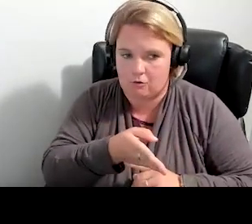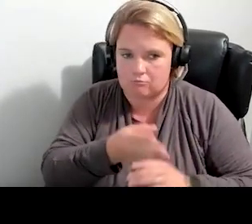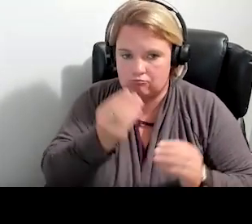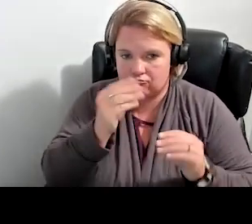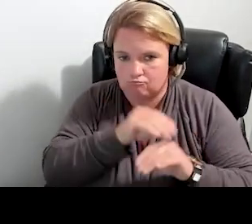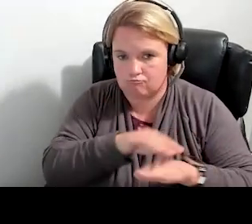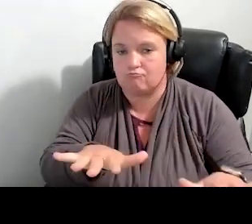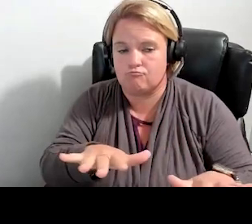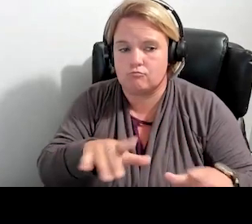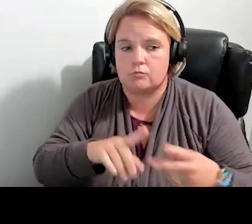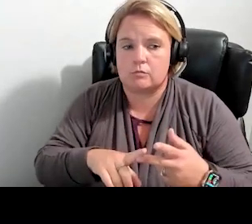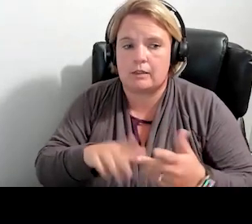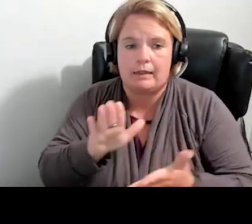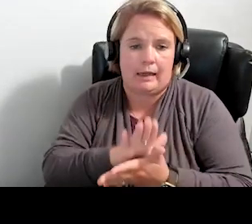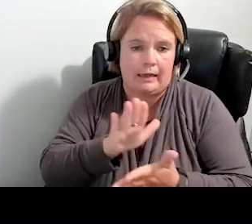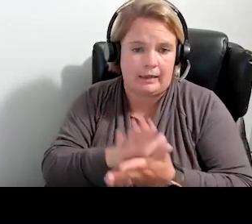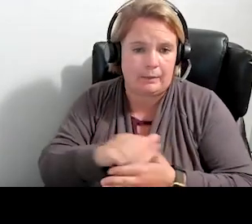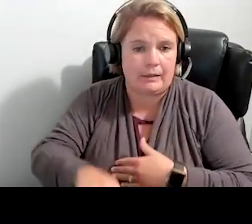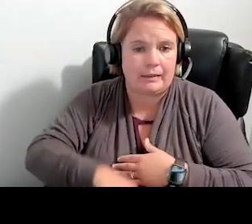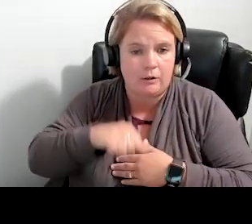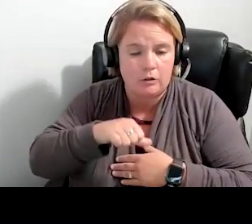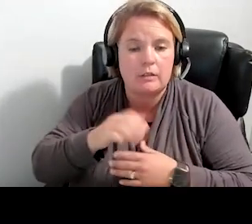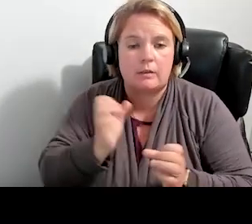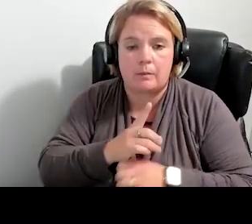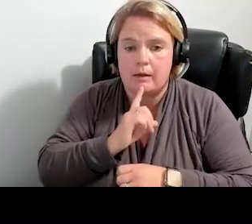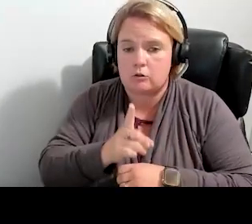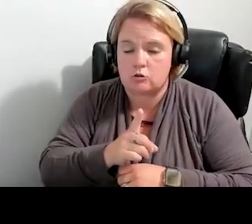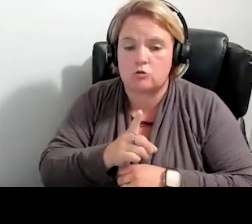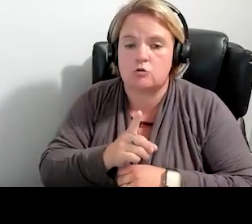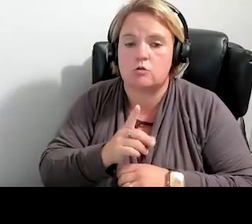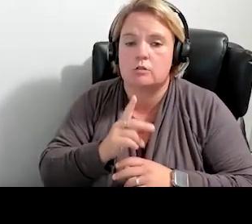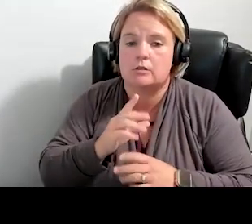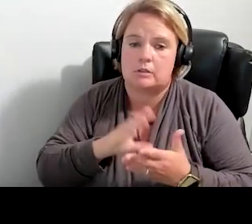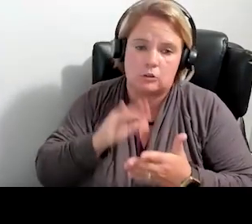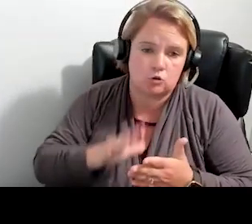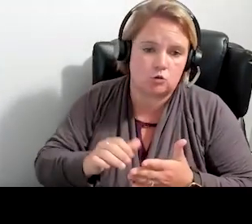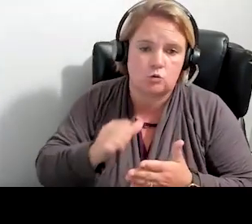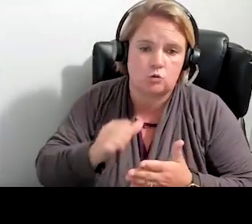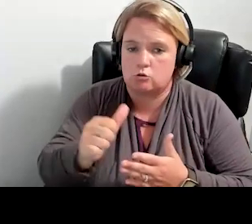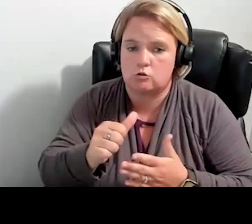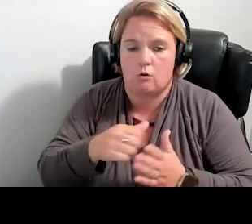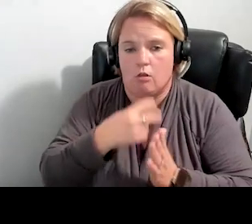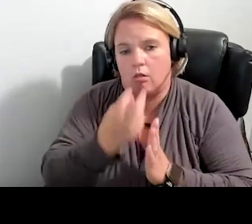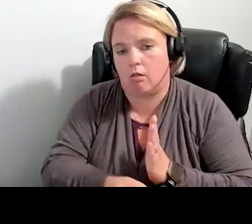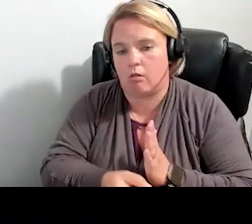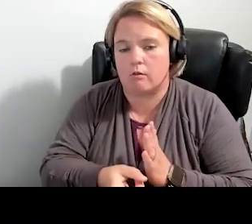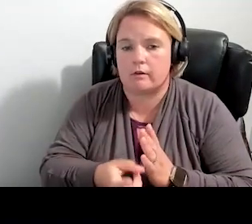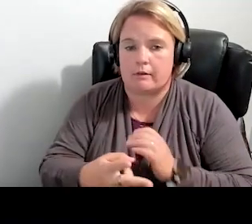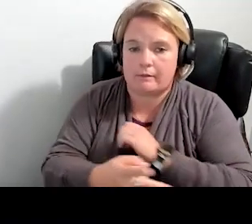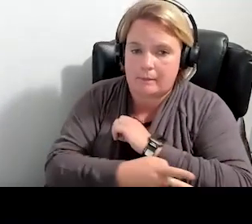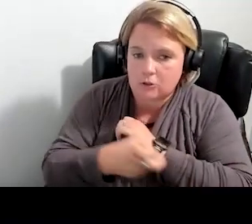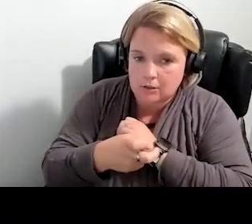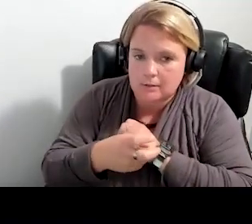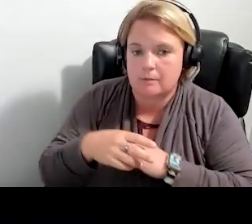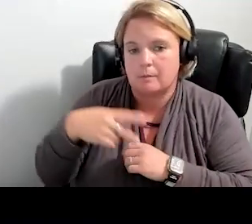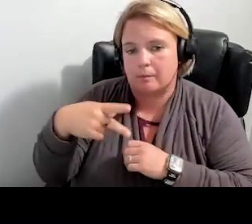provide academic integrity so that students don't fall into pitfalls of things like plagiarism and things that can